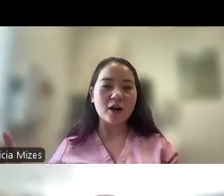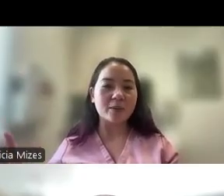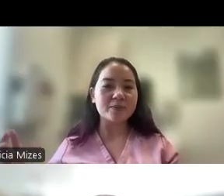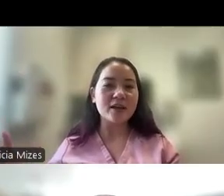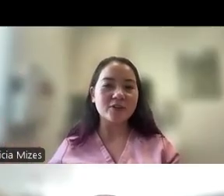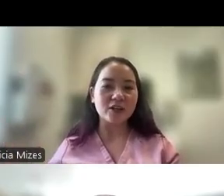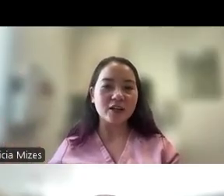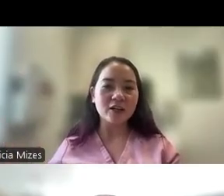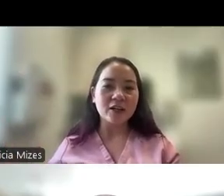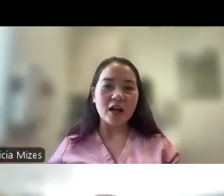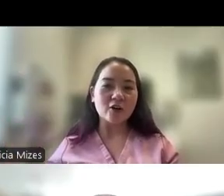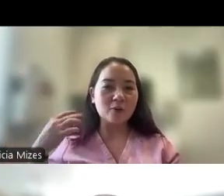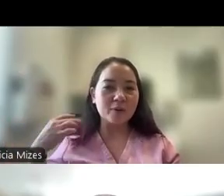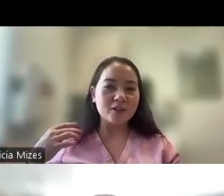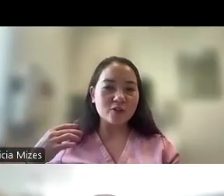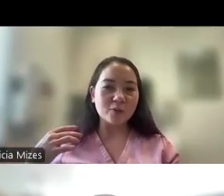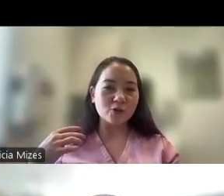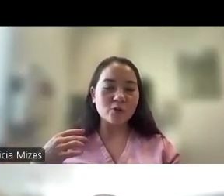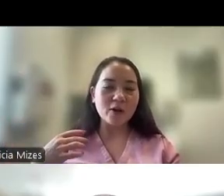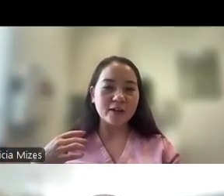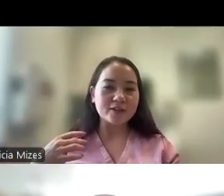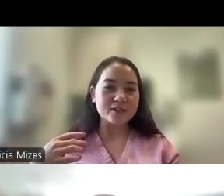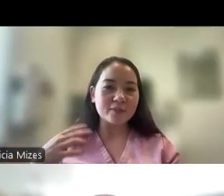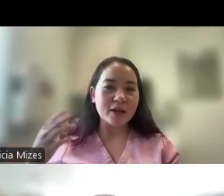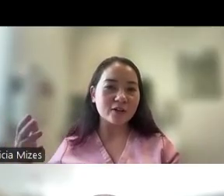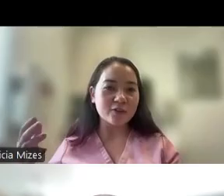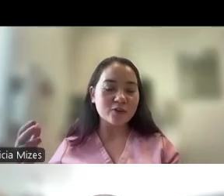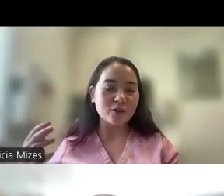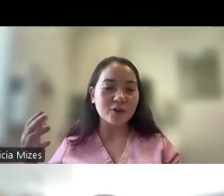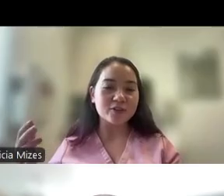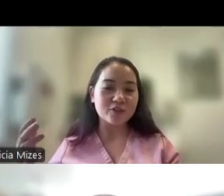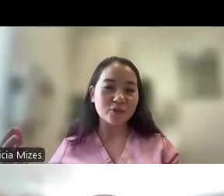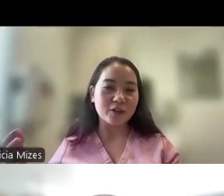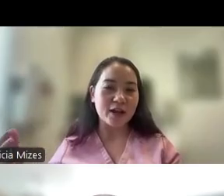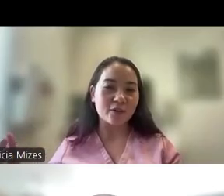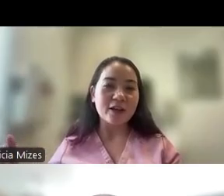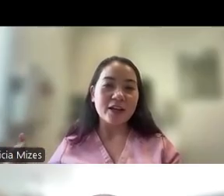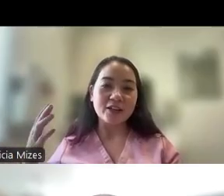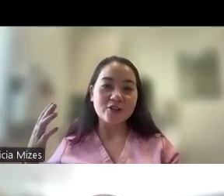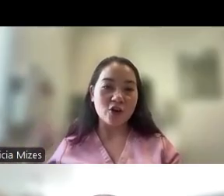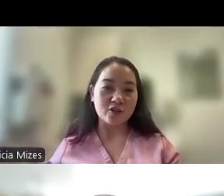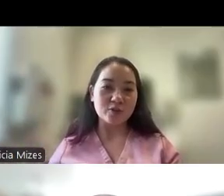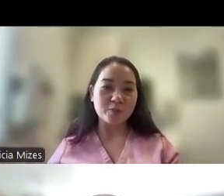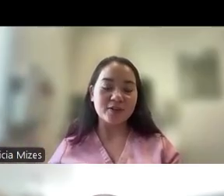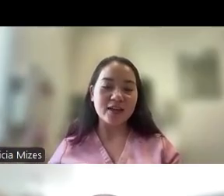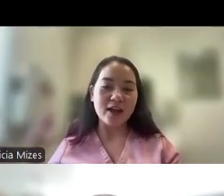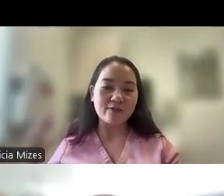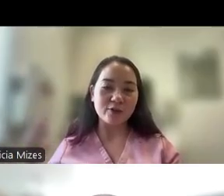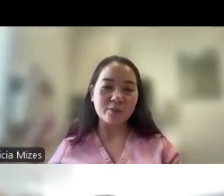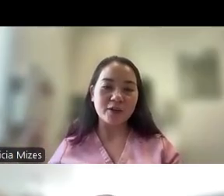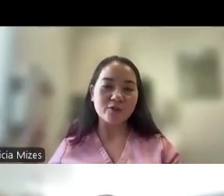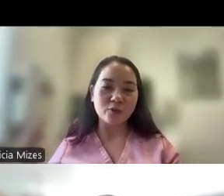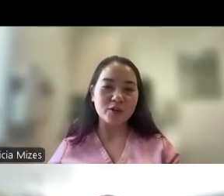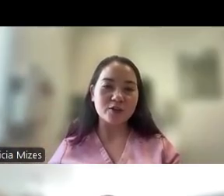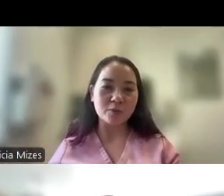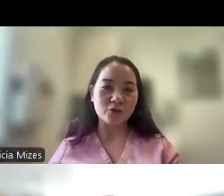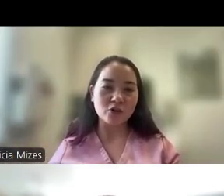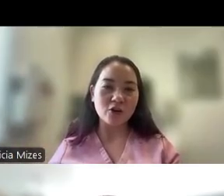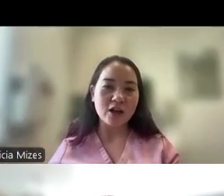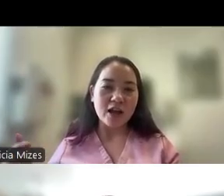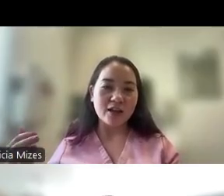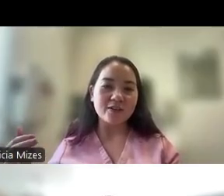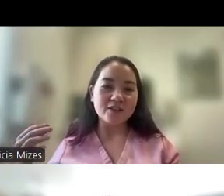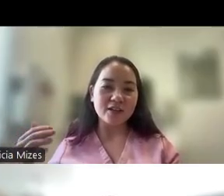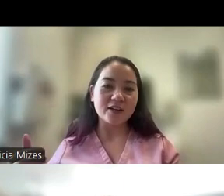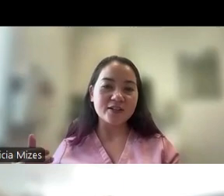oh, now I'm 70, I got all my sun exposure already. It doesn't matter if I start putting sunscreen now. It does, because every bit of UV